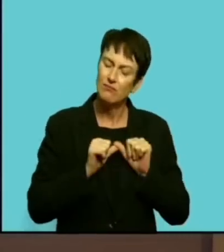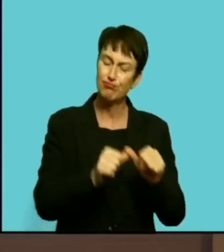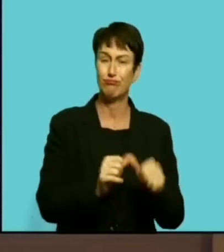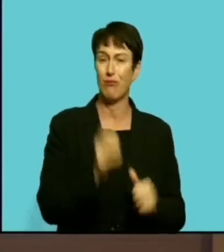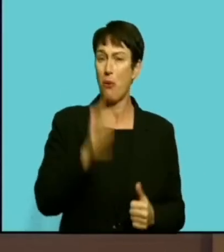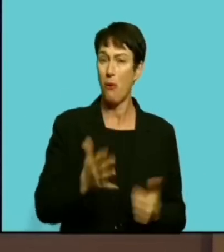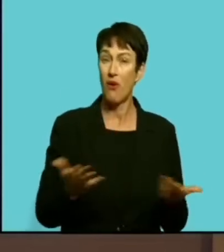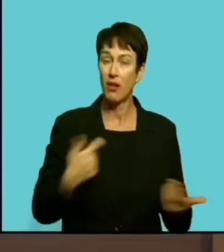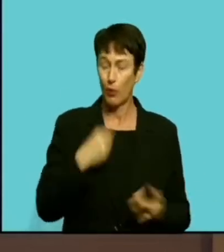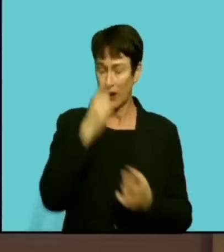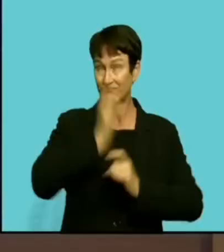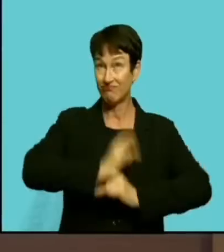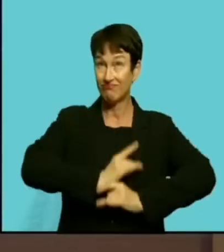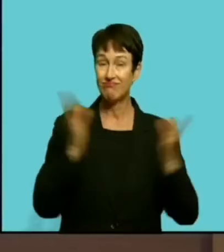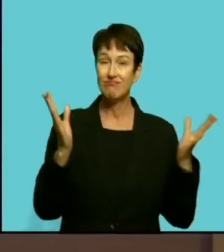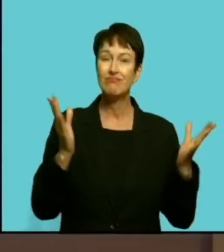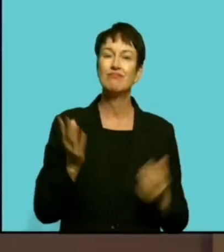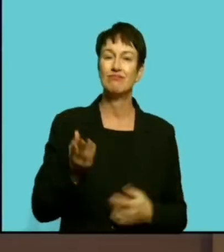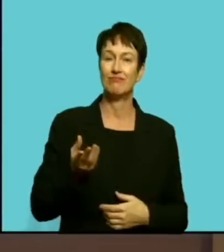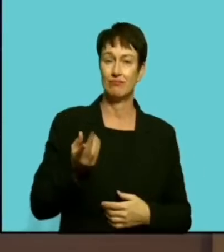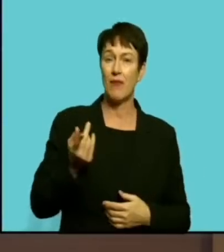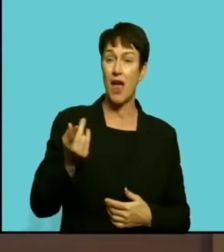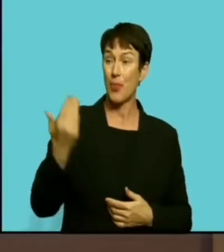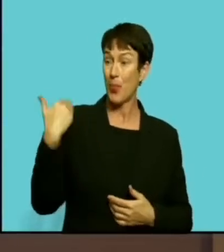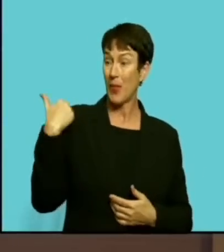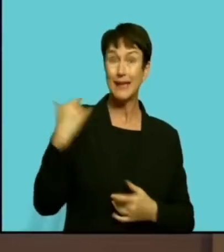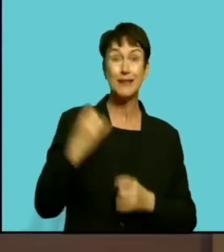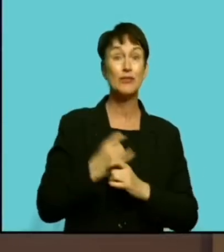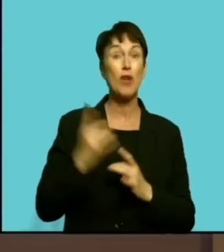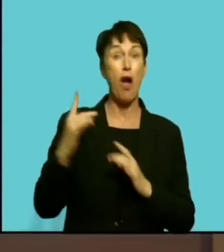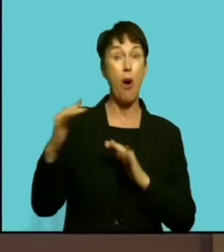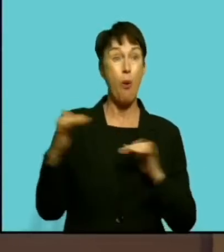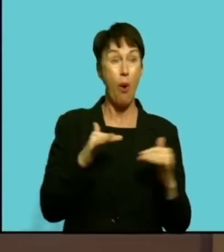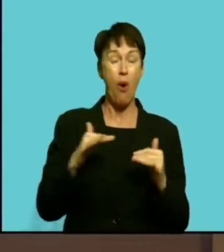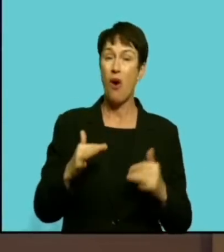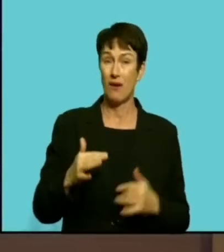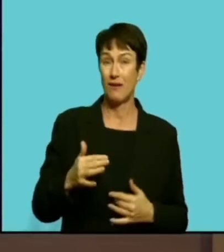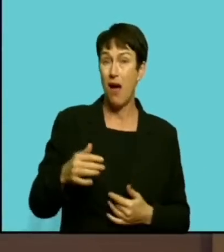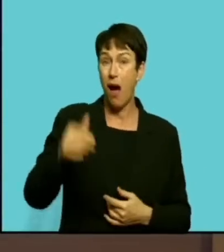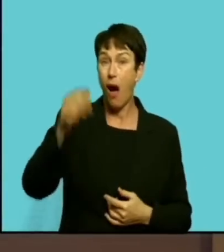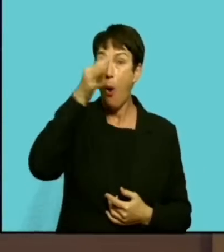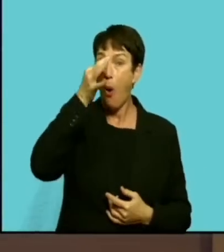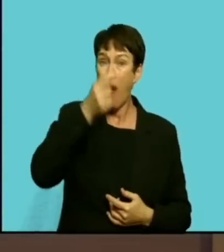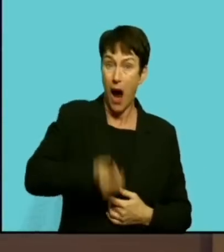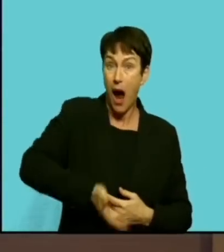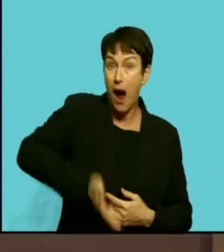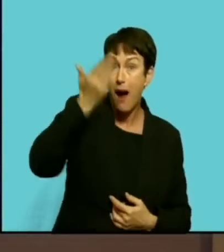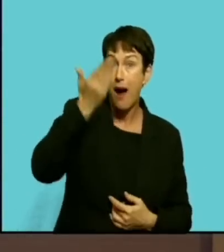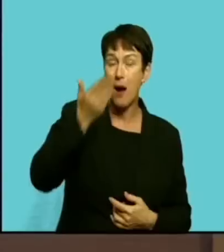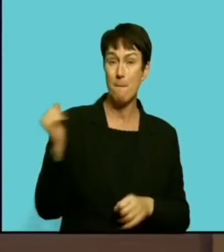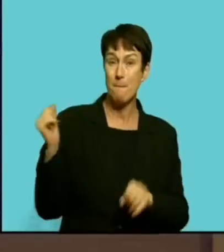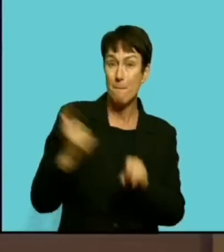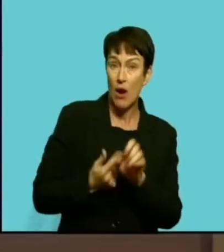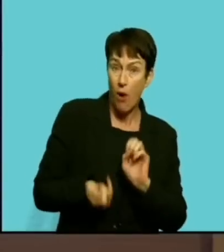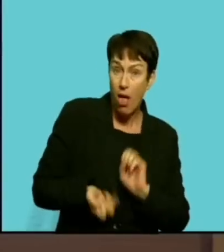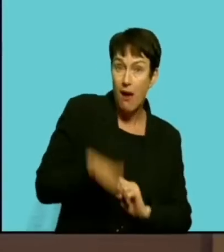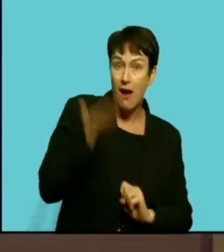increased strongly from the start of the war and may rise more as stresses in energy markets